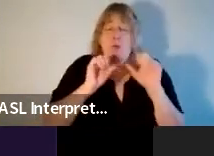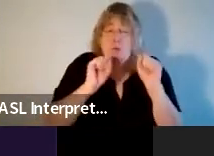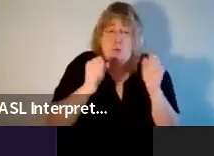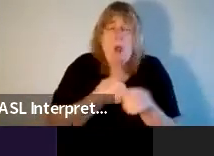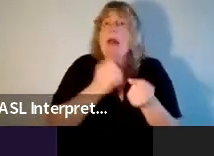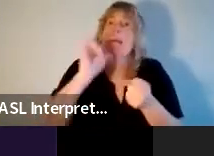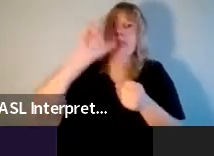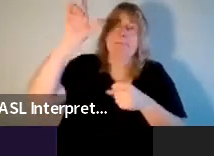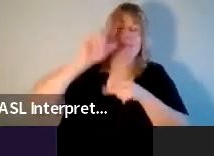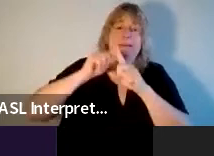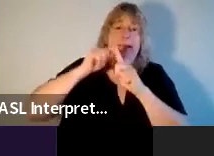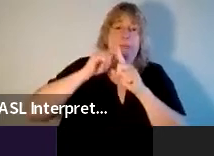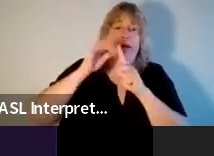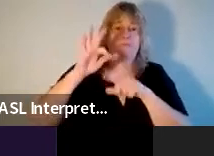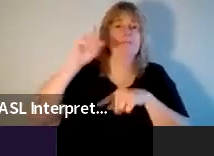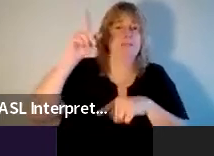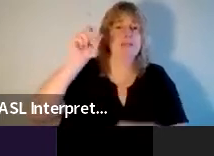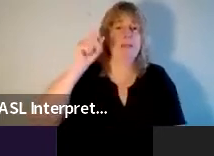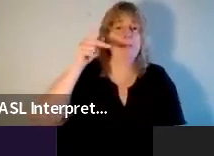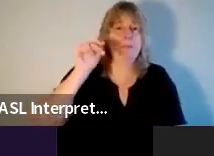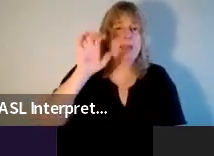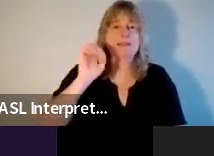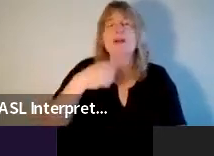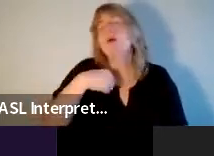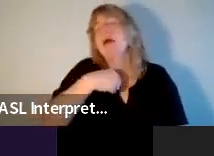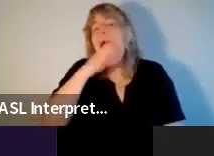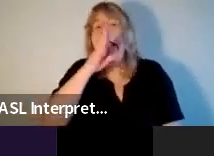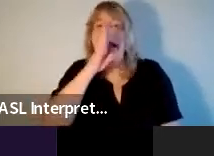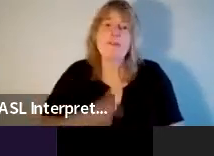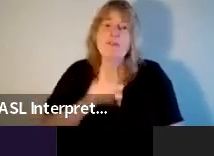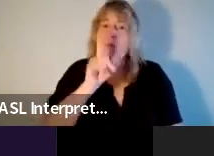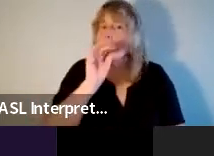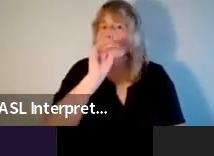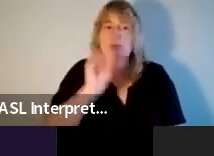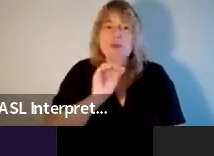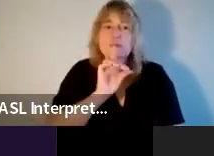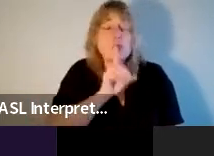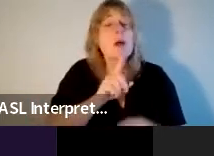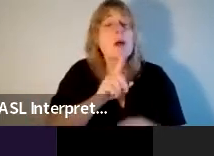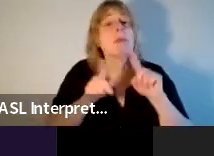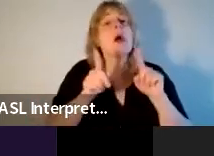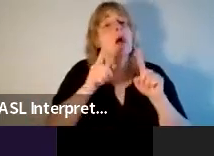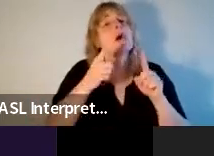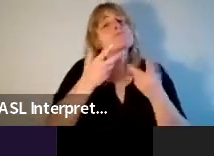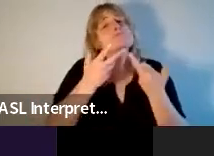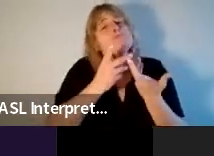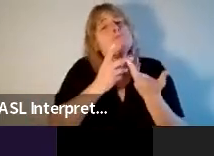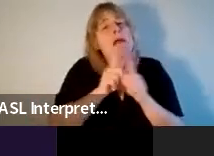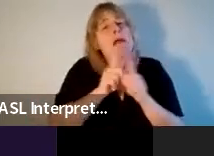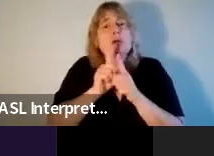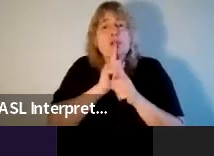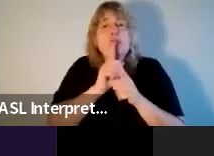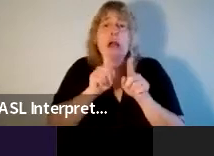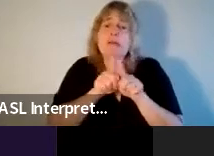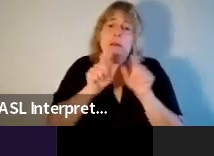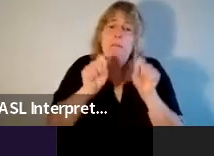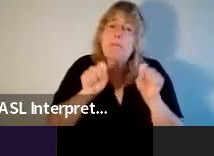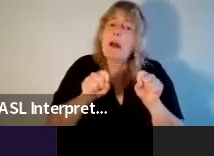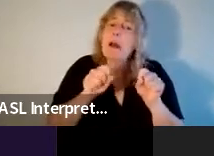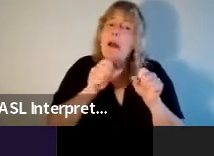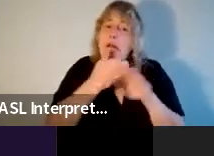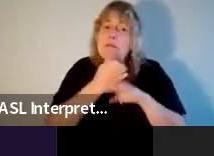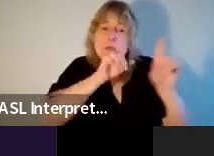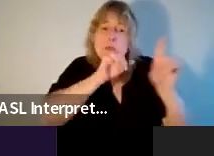One can never be 100% sure, but we're as sure as we can be after all of that testing that things will work well. Again,